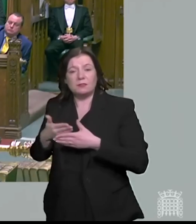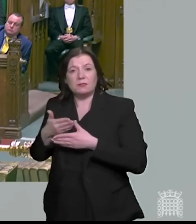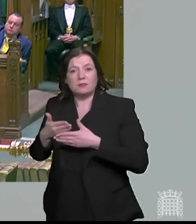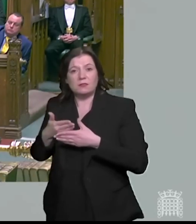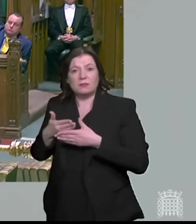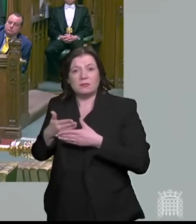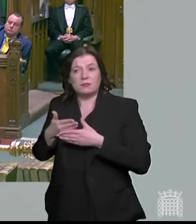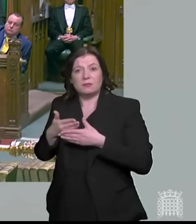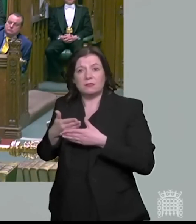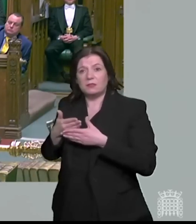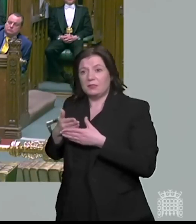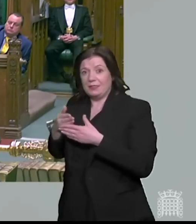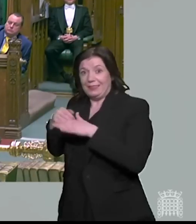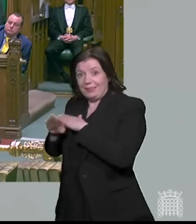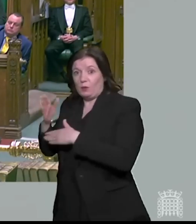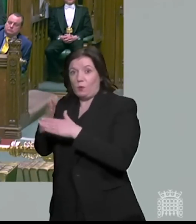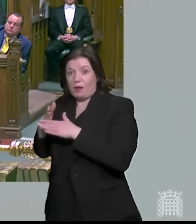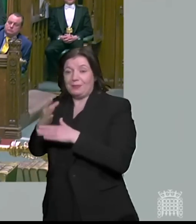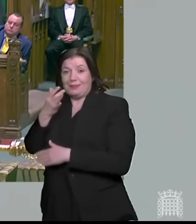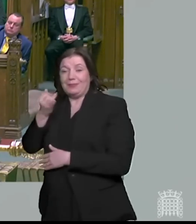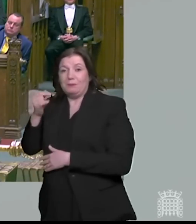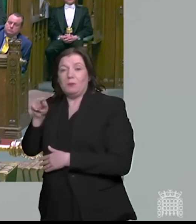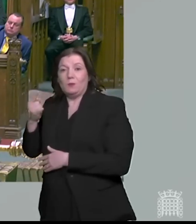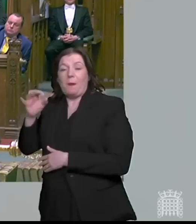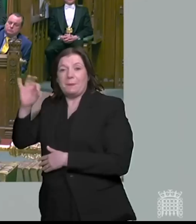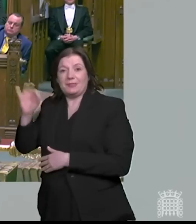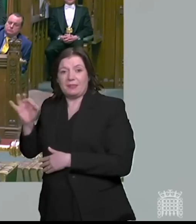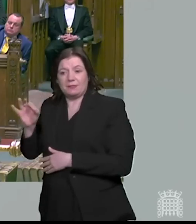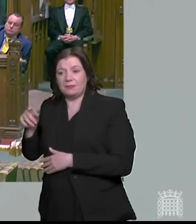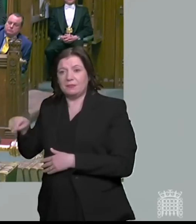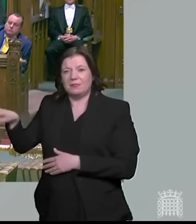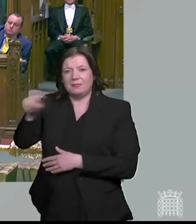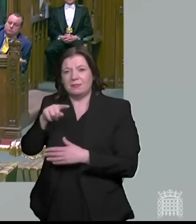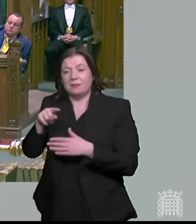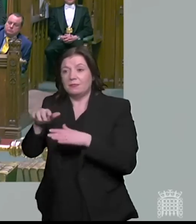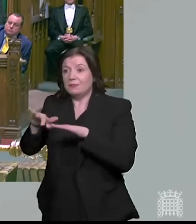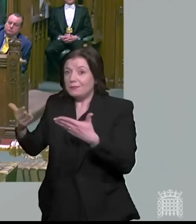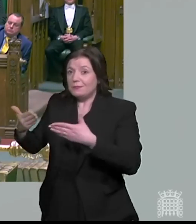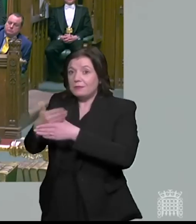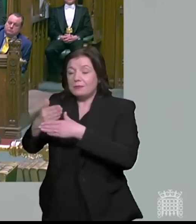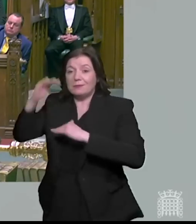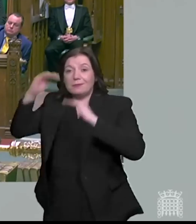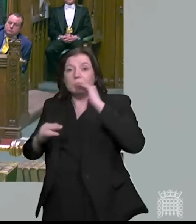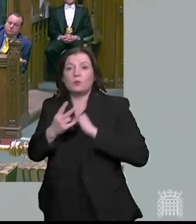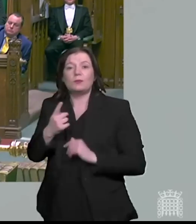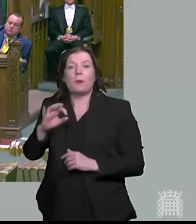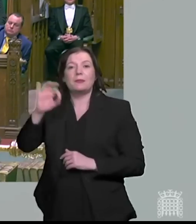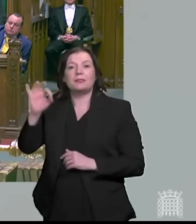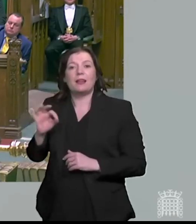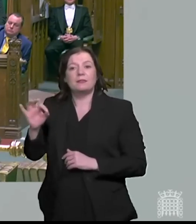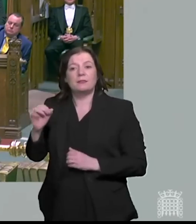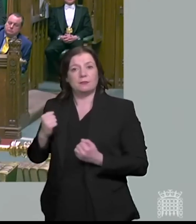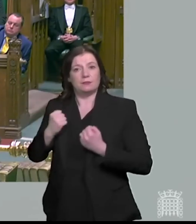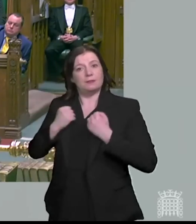an employment rate of 76.5%, and an economic inactivity rate down to 21%, Scotland has